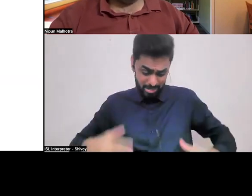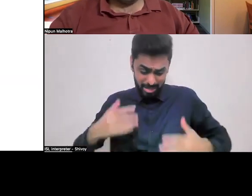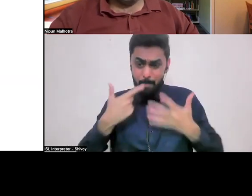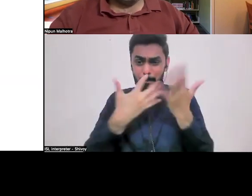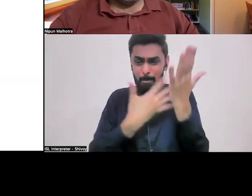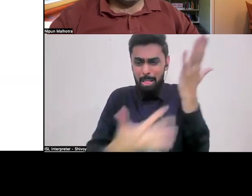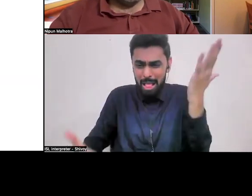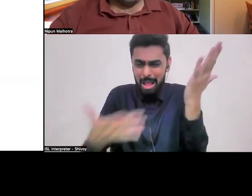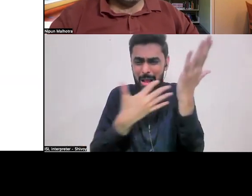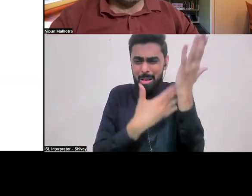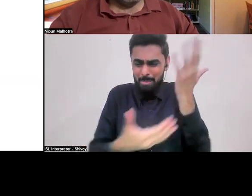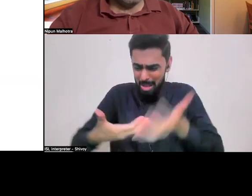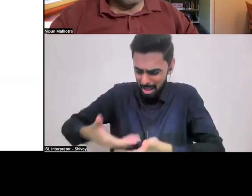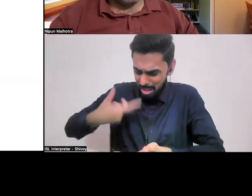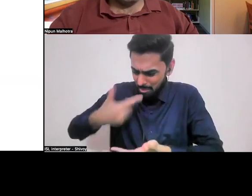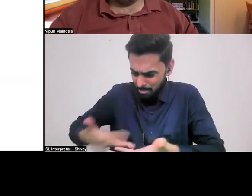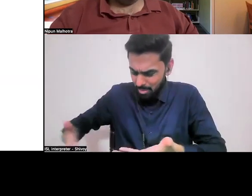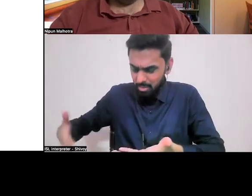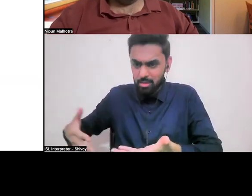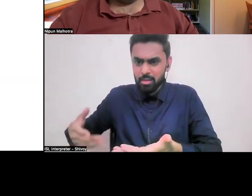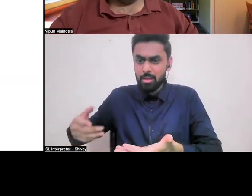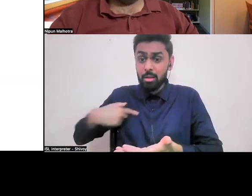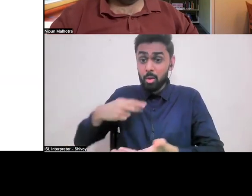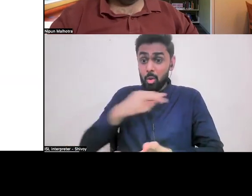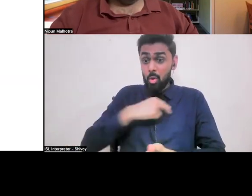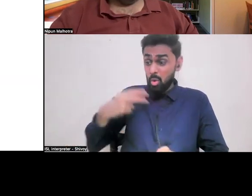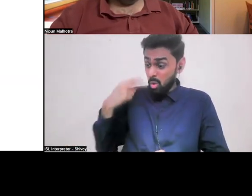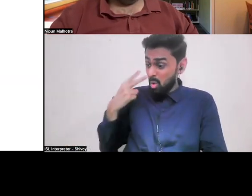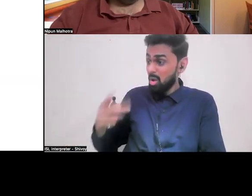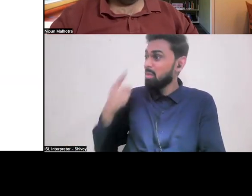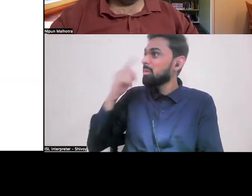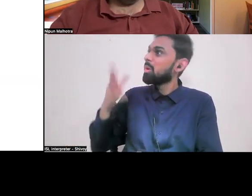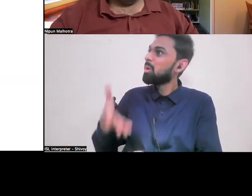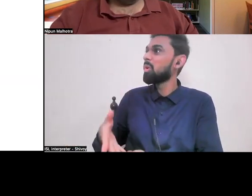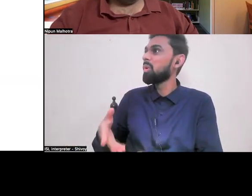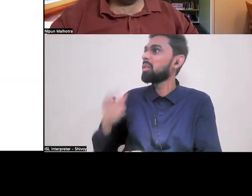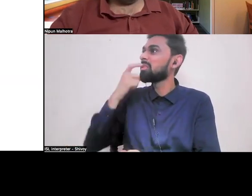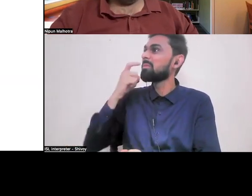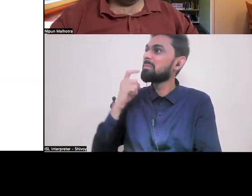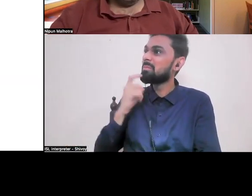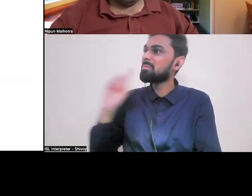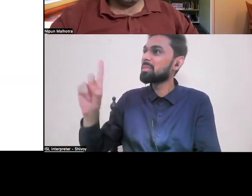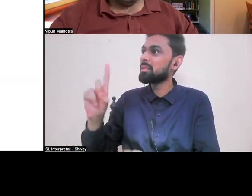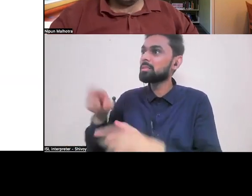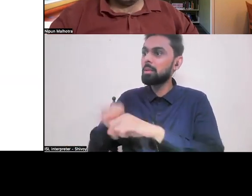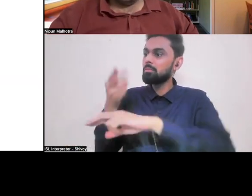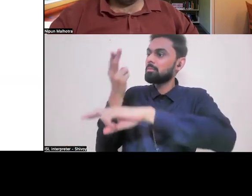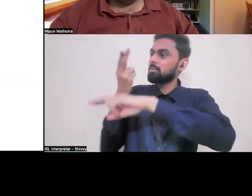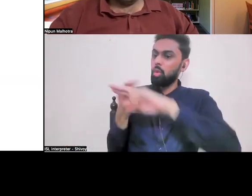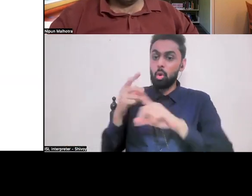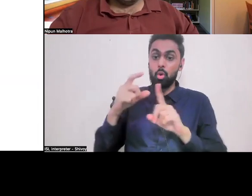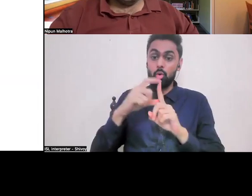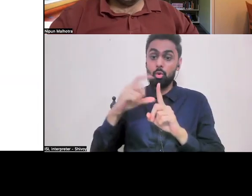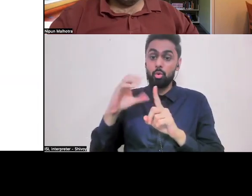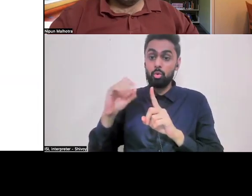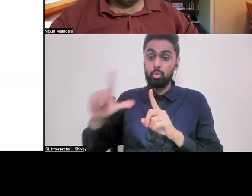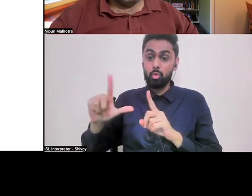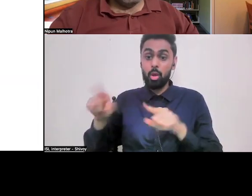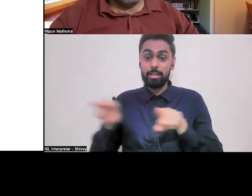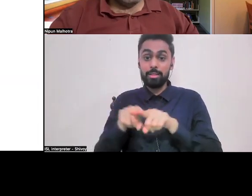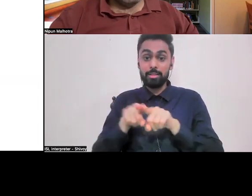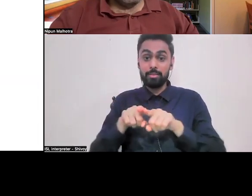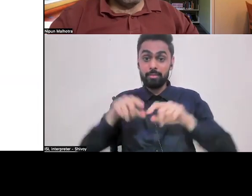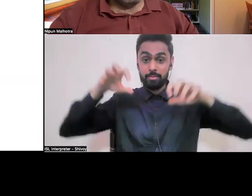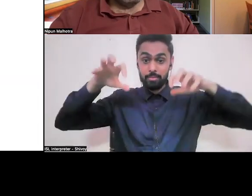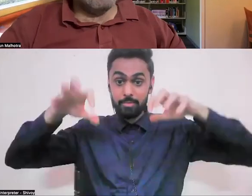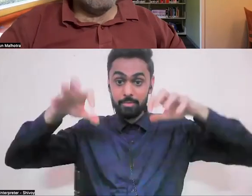And doctors came up with a very gloom and doom prognosis. What they actually told my mother is that Nipun is going to live the life of a wooden doll. And I think stop